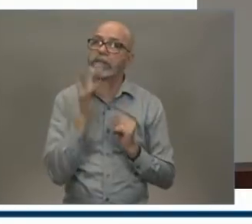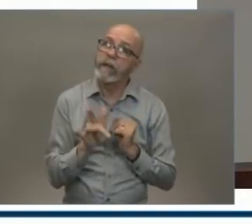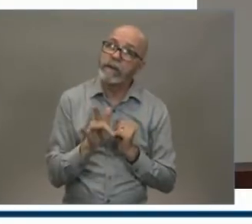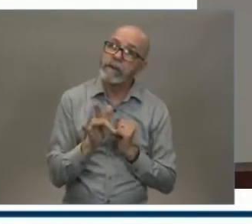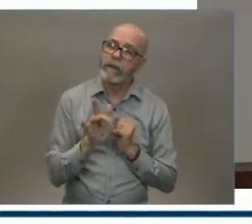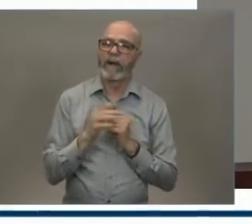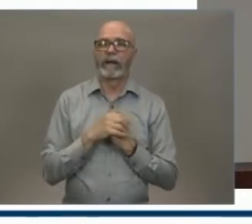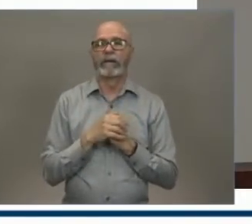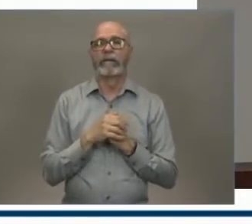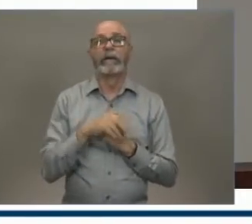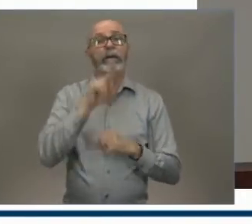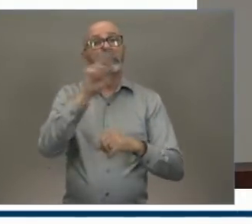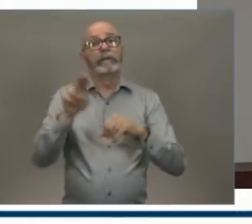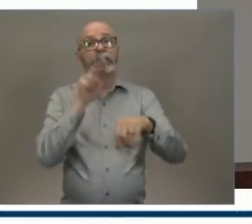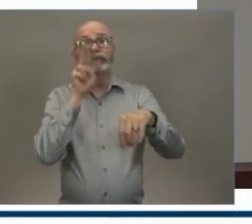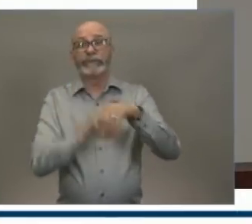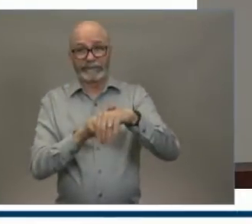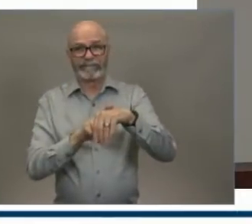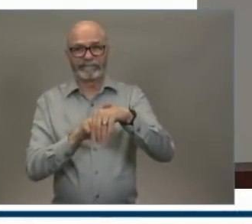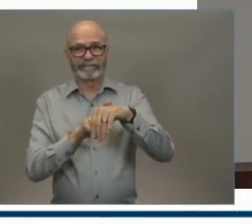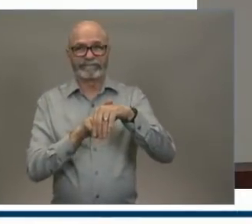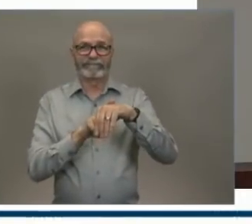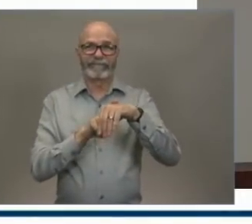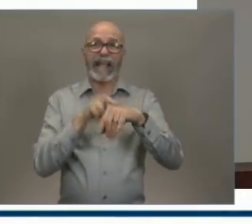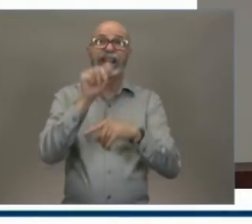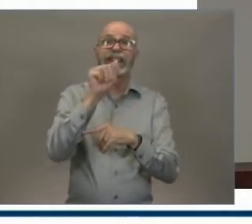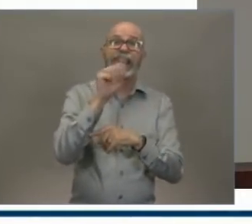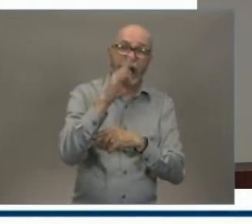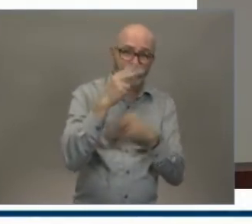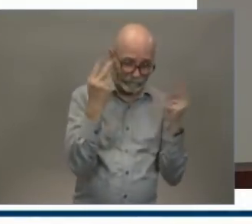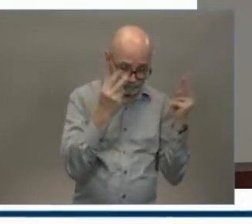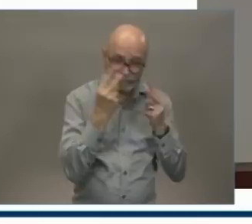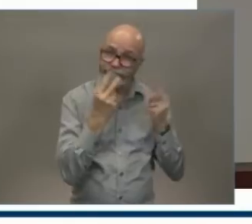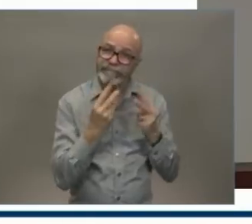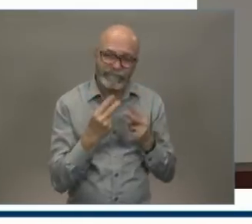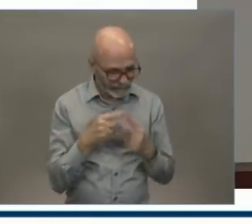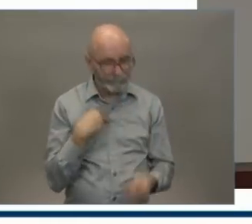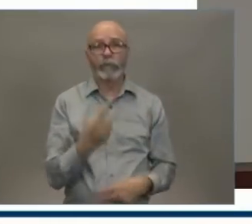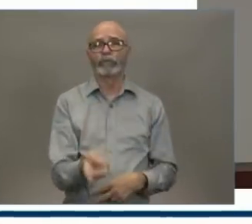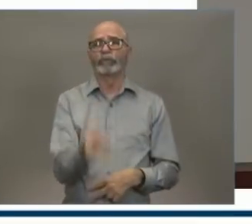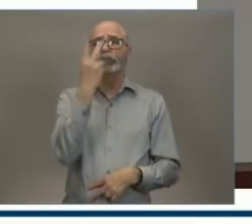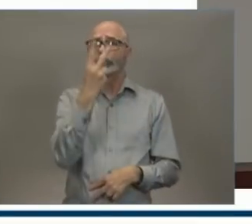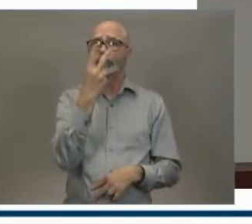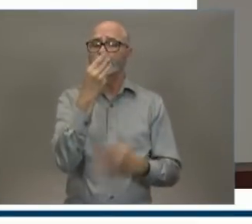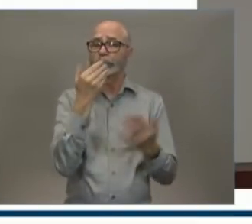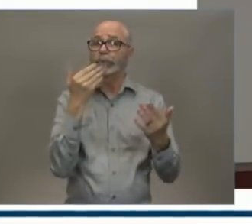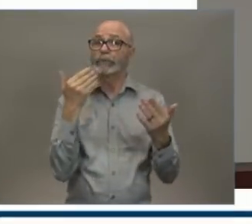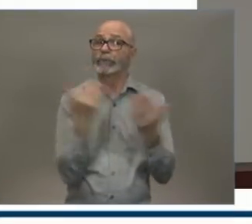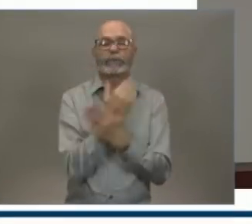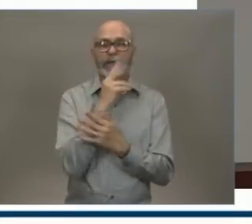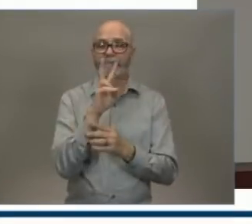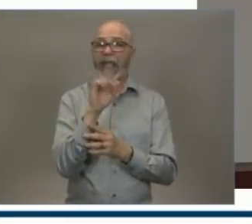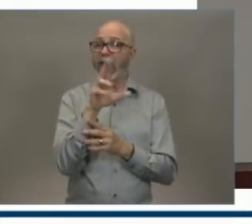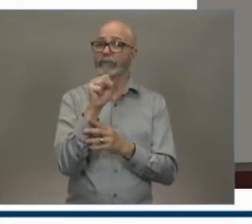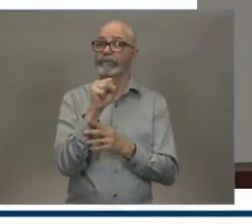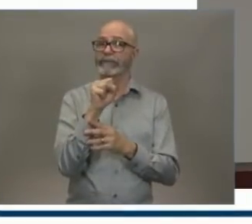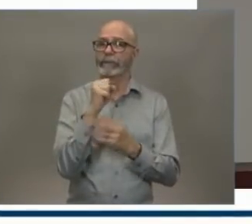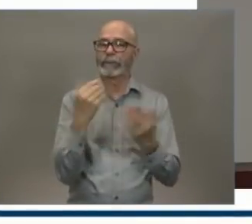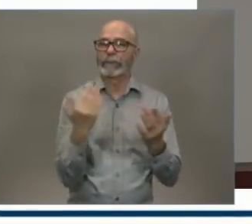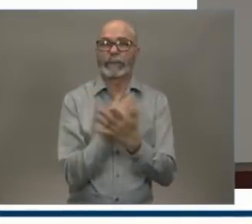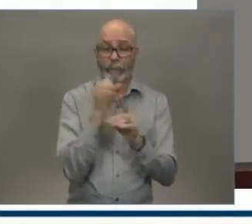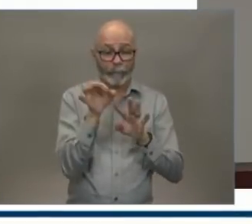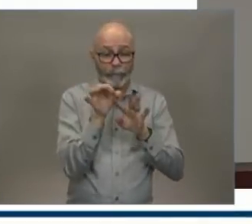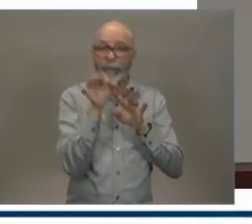Microbiology Lab identified 2 variant cases of COVID-19 in Nova Scotia, one in the UK variant and one of the South